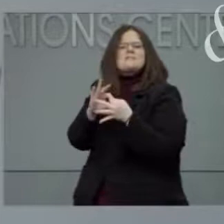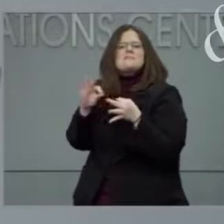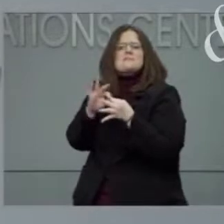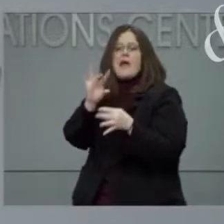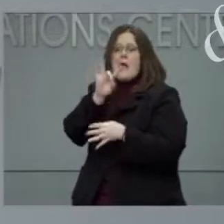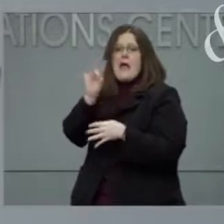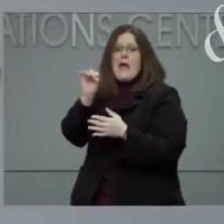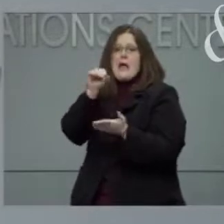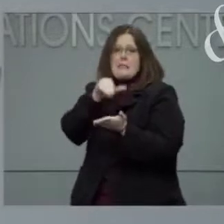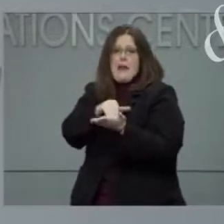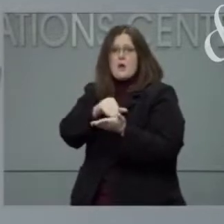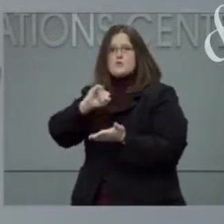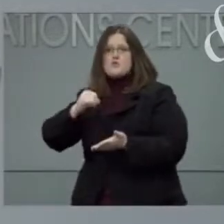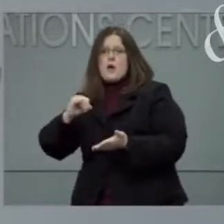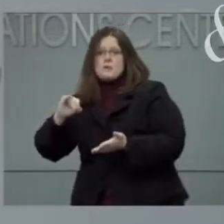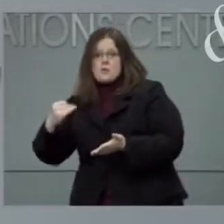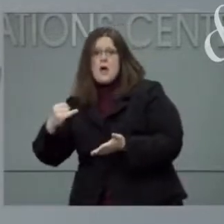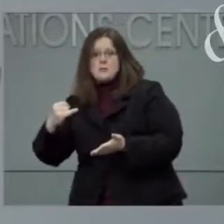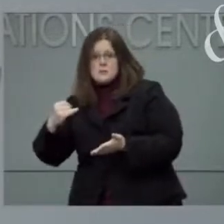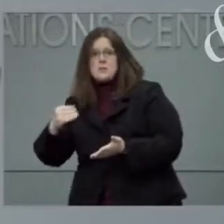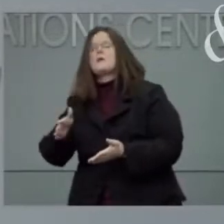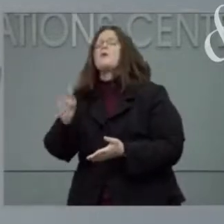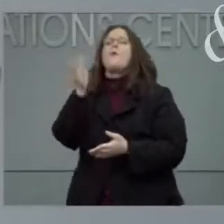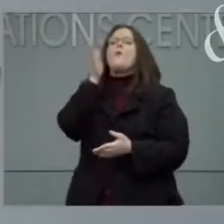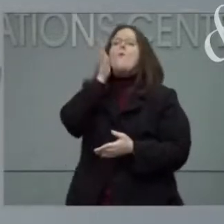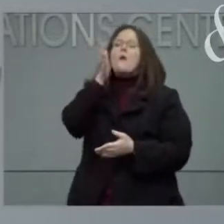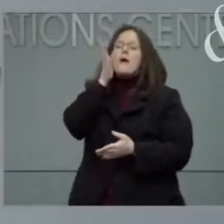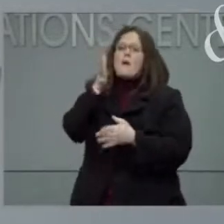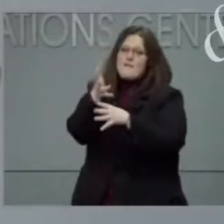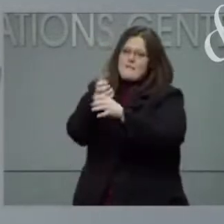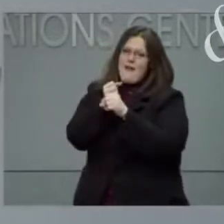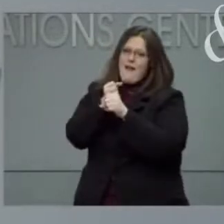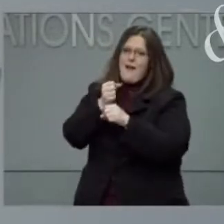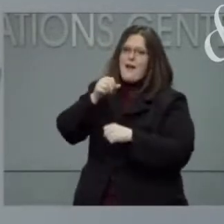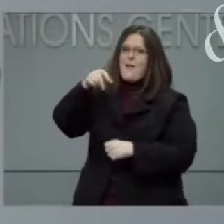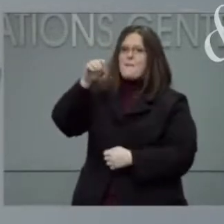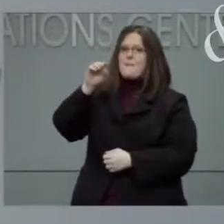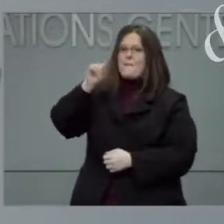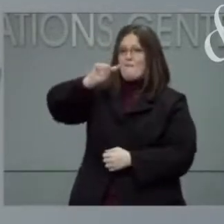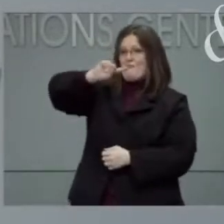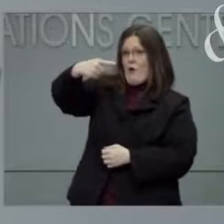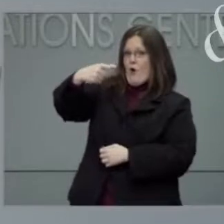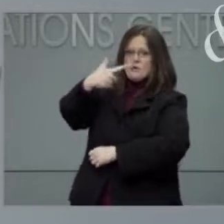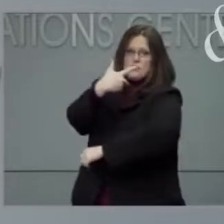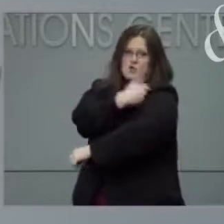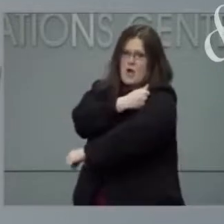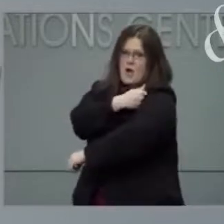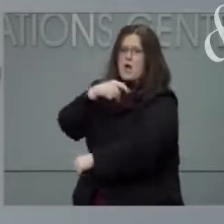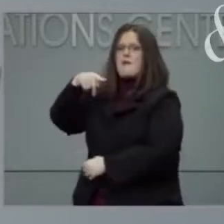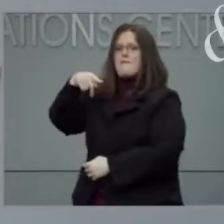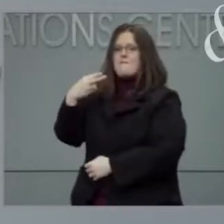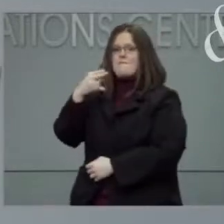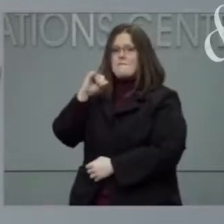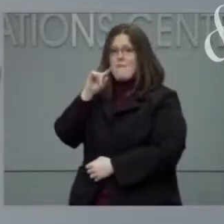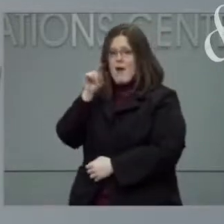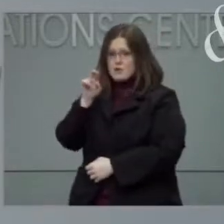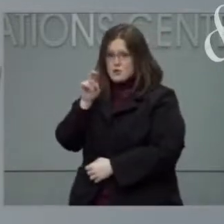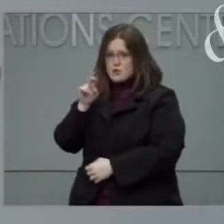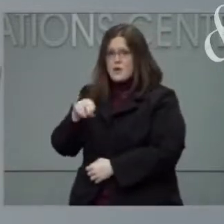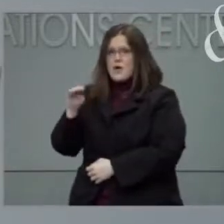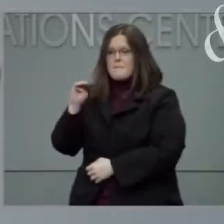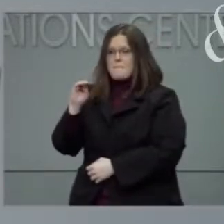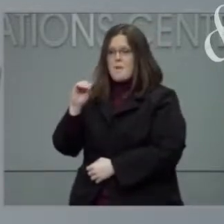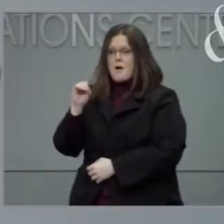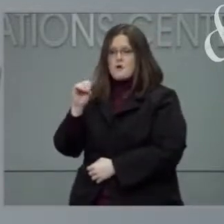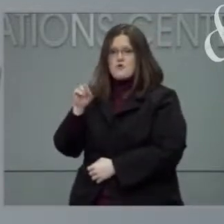be getting 215,000 first doses of the Moderna and the Pfizer vaccines, bringing our state's allocation